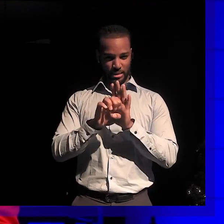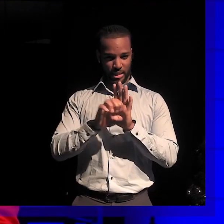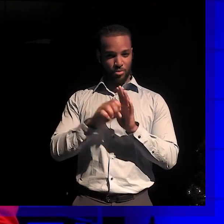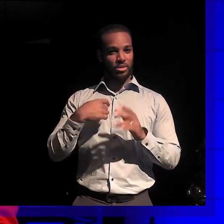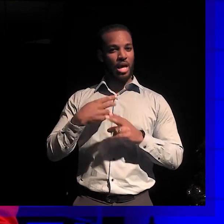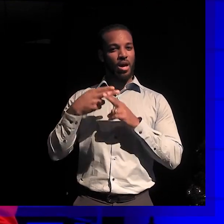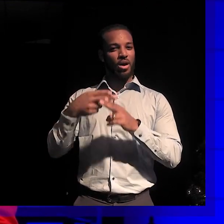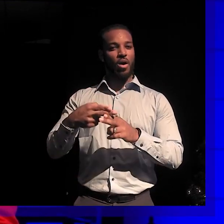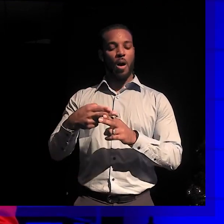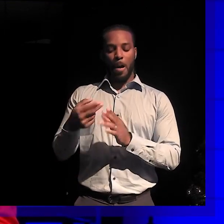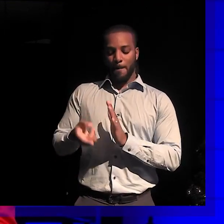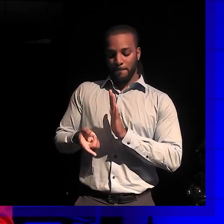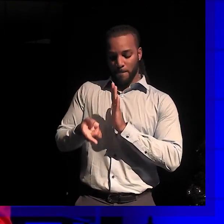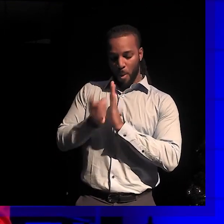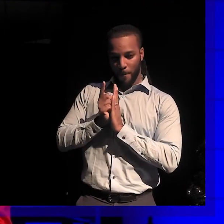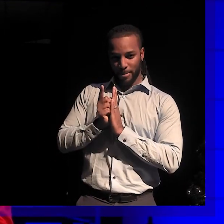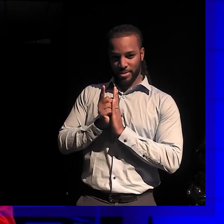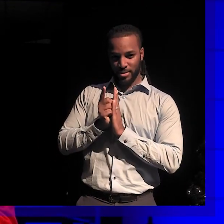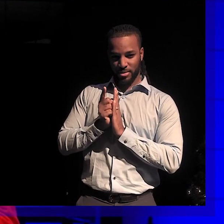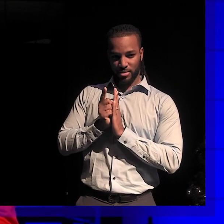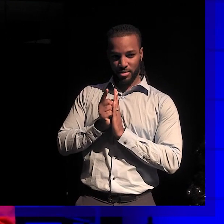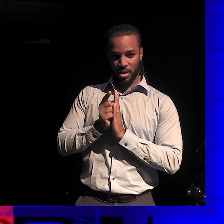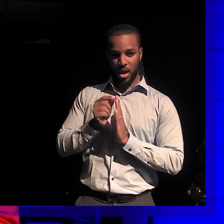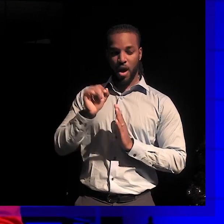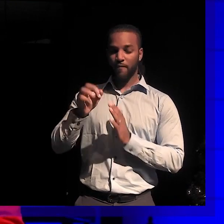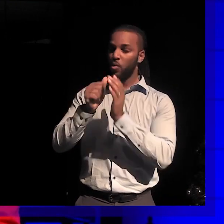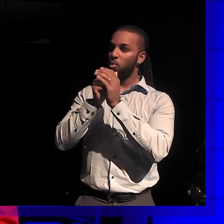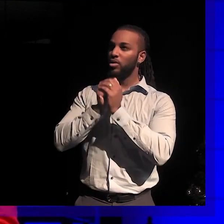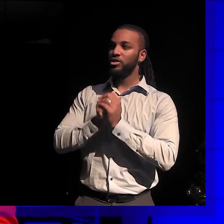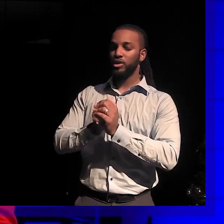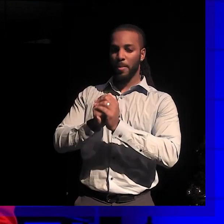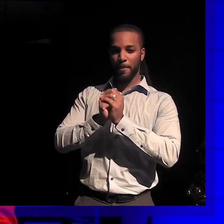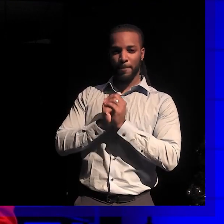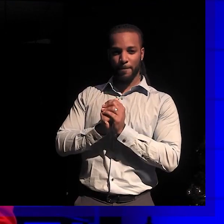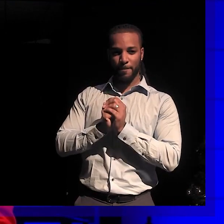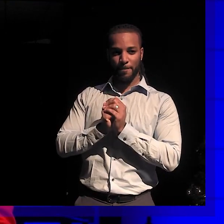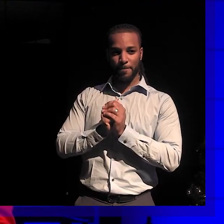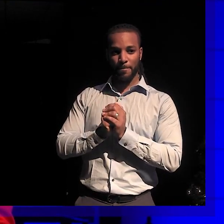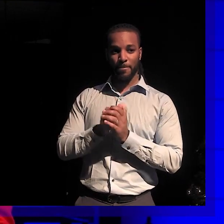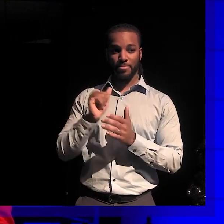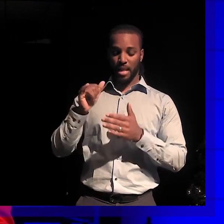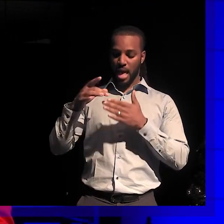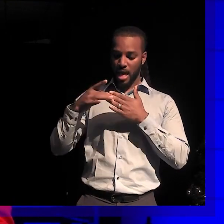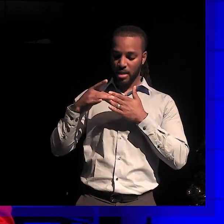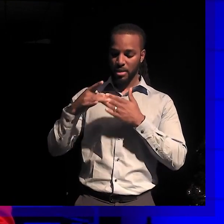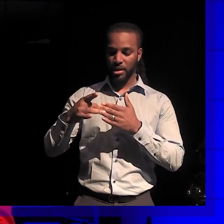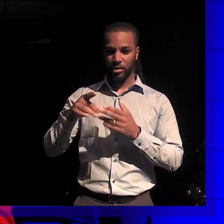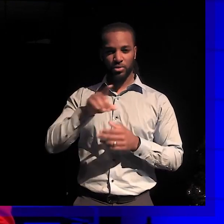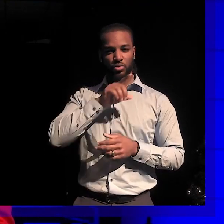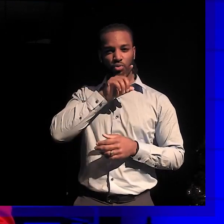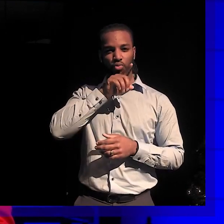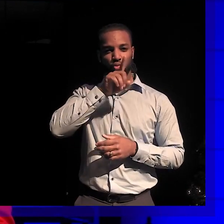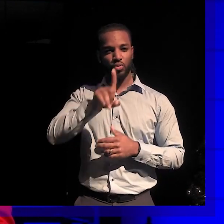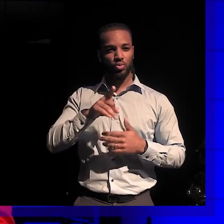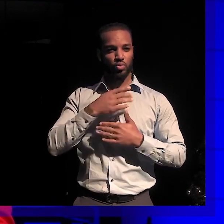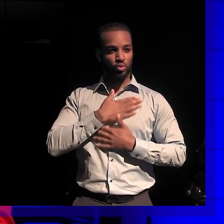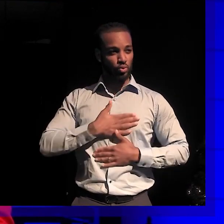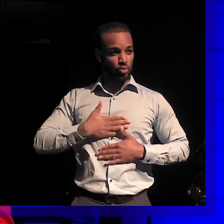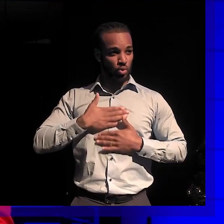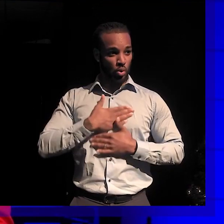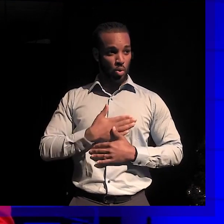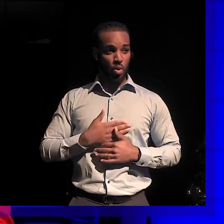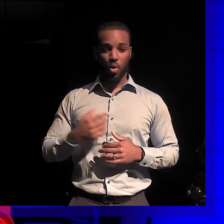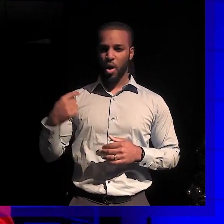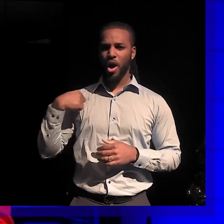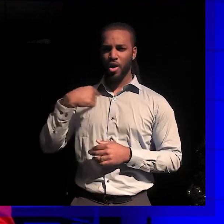call moments of worship that led to true joy. We have